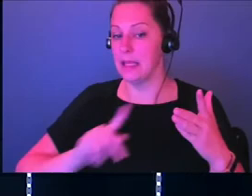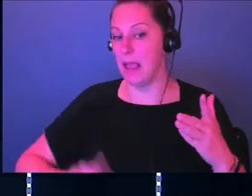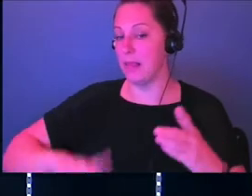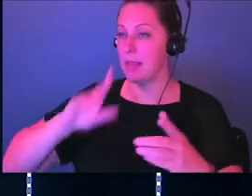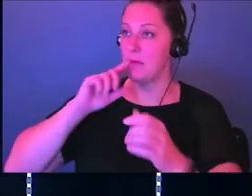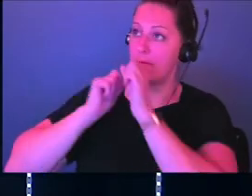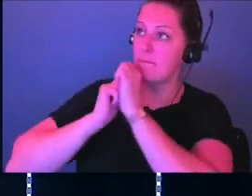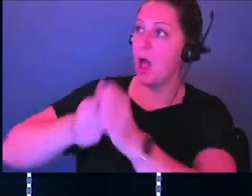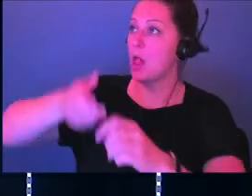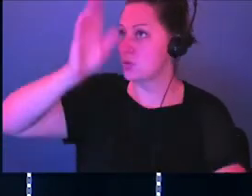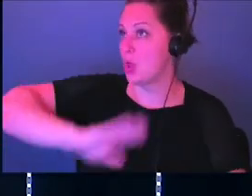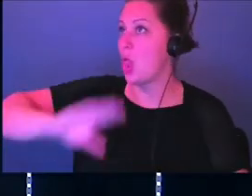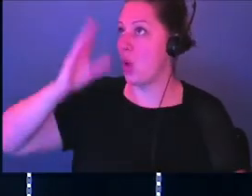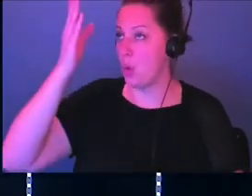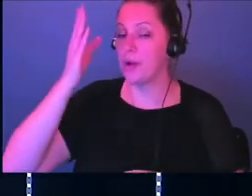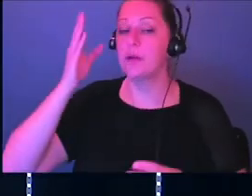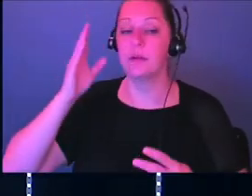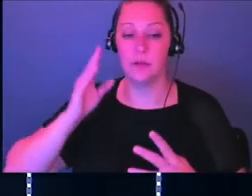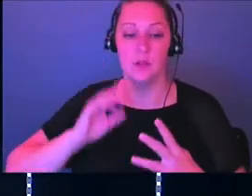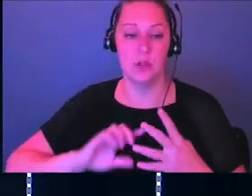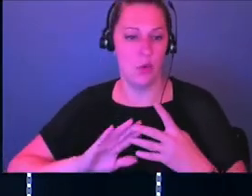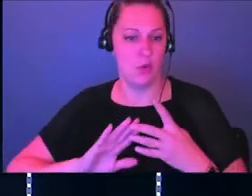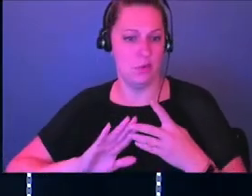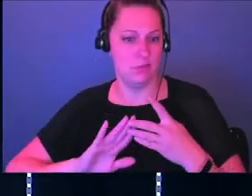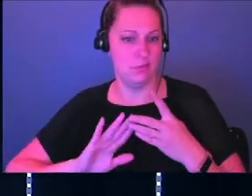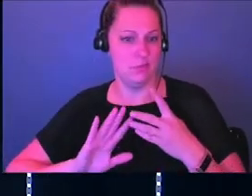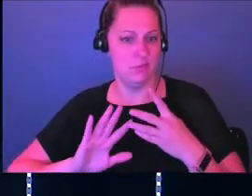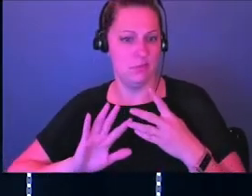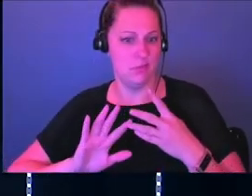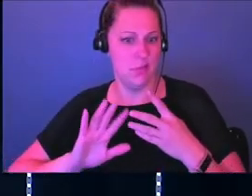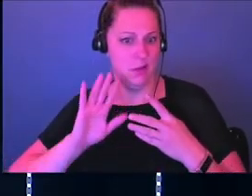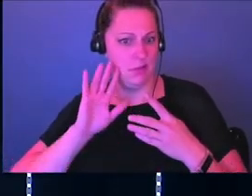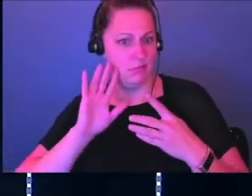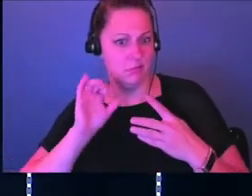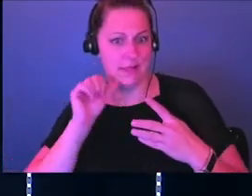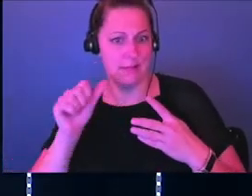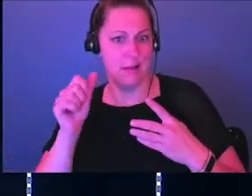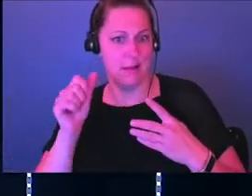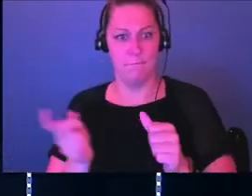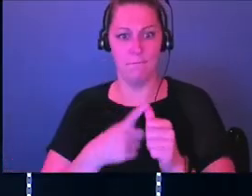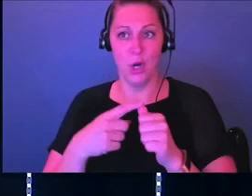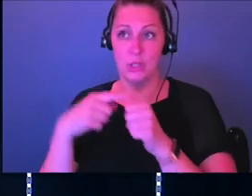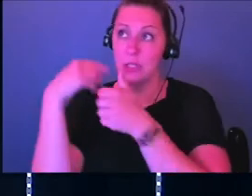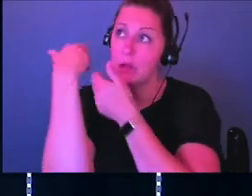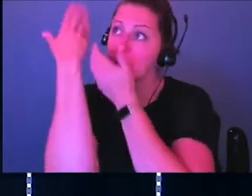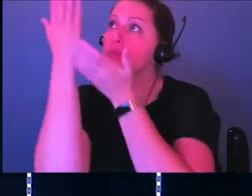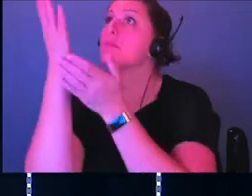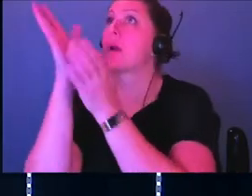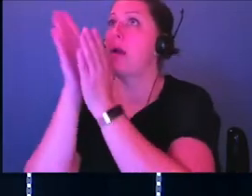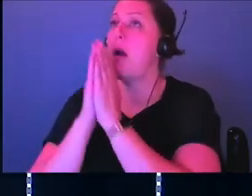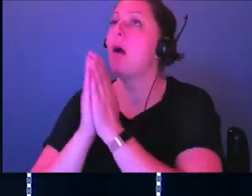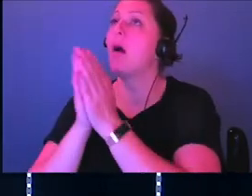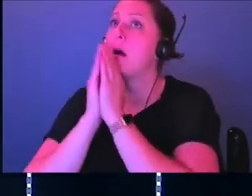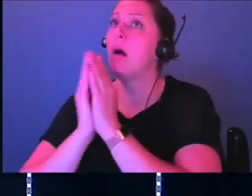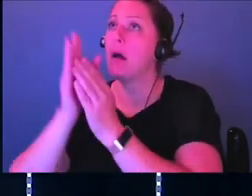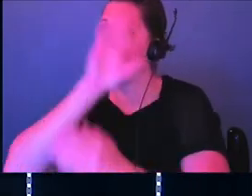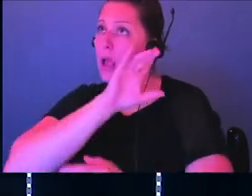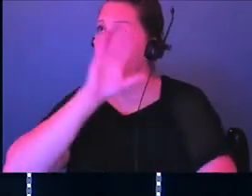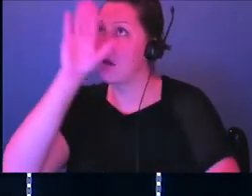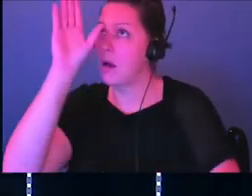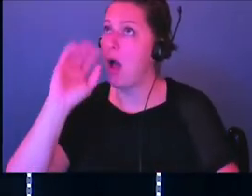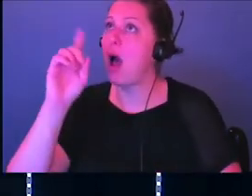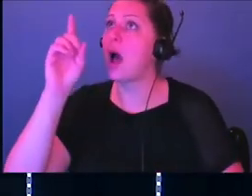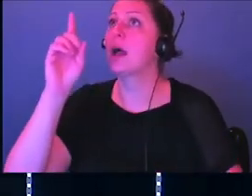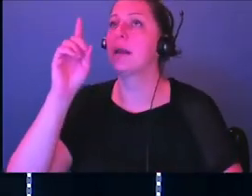Okay. He's actually good. So it's really weird that he is somebody who was just like, didn't go to God first. And instead was like, yeah, let's go fight him. You know what I mean? Let's go do this and